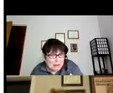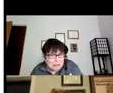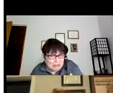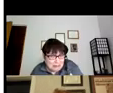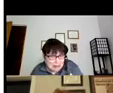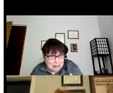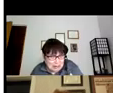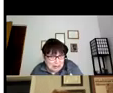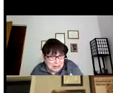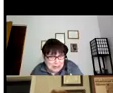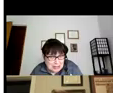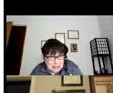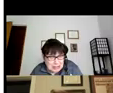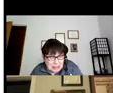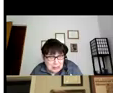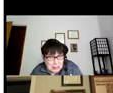all of a sudden